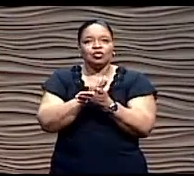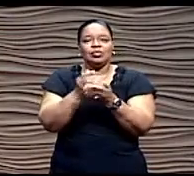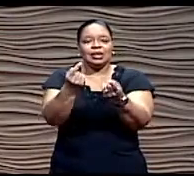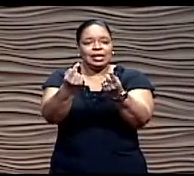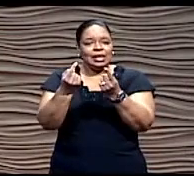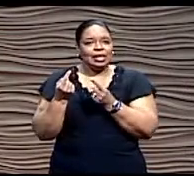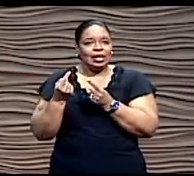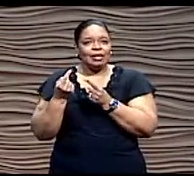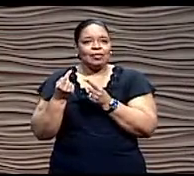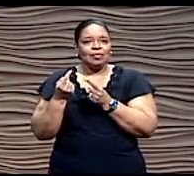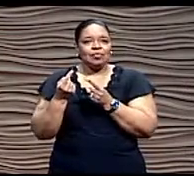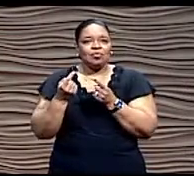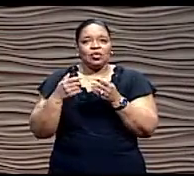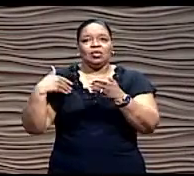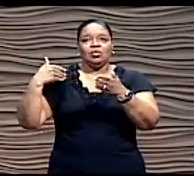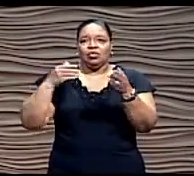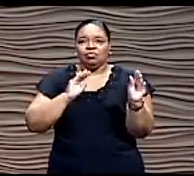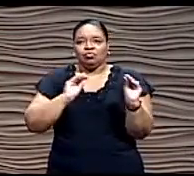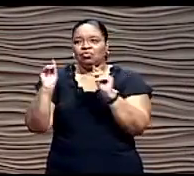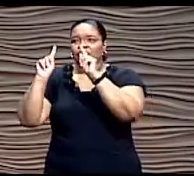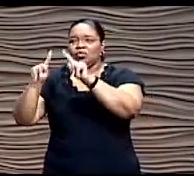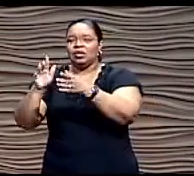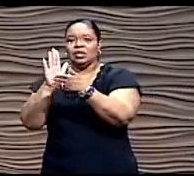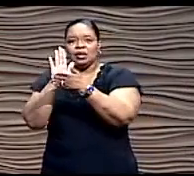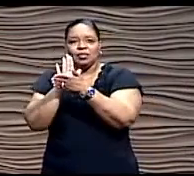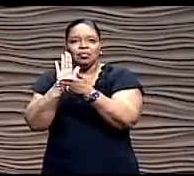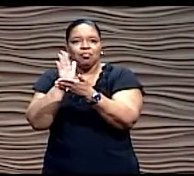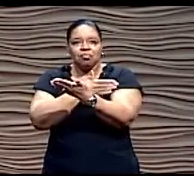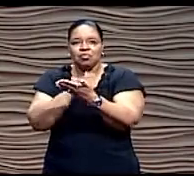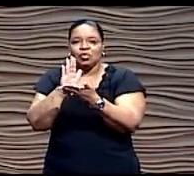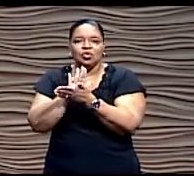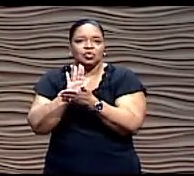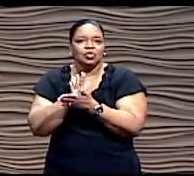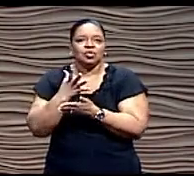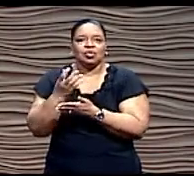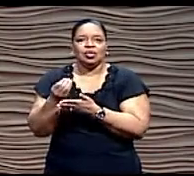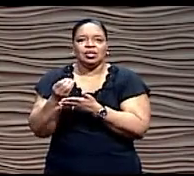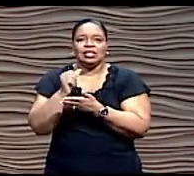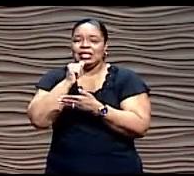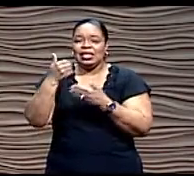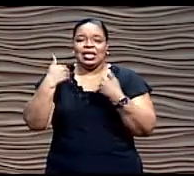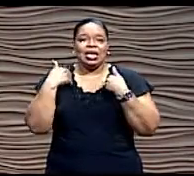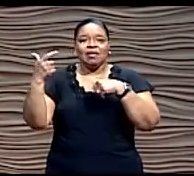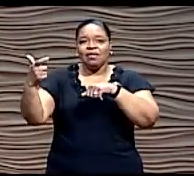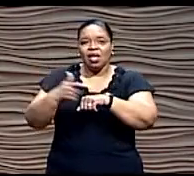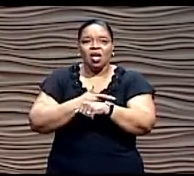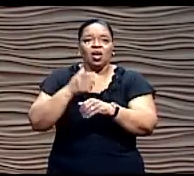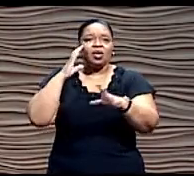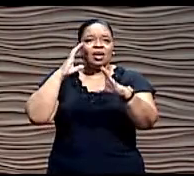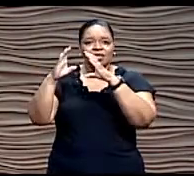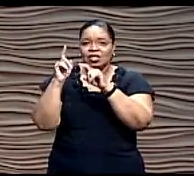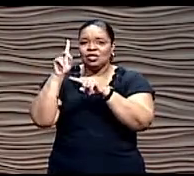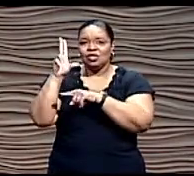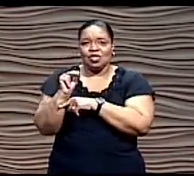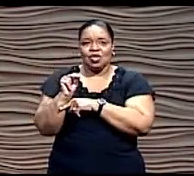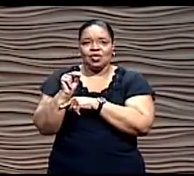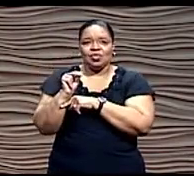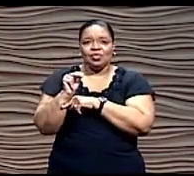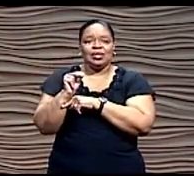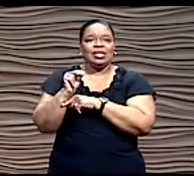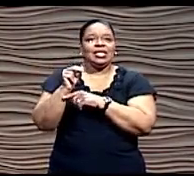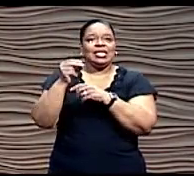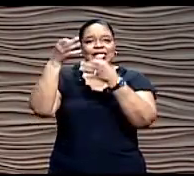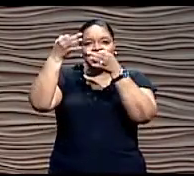him over to the school. No long conversations. He had already made up his mind by now to